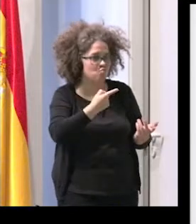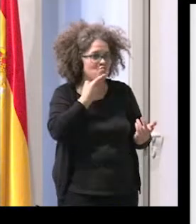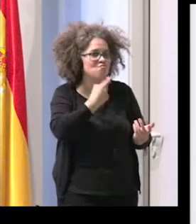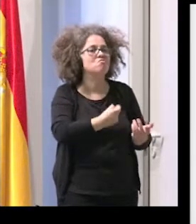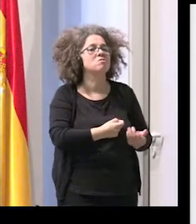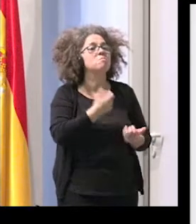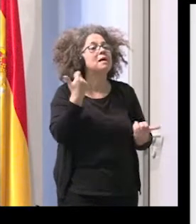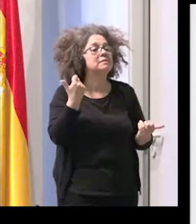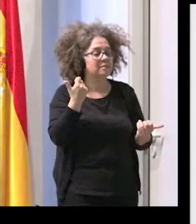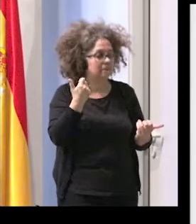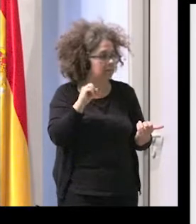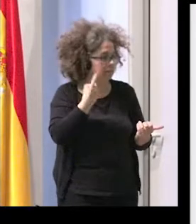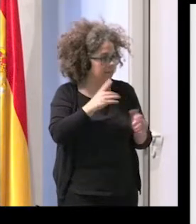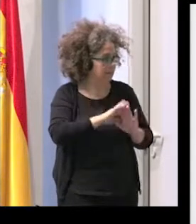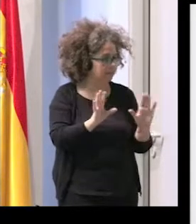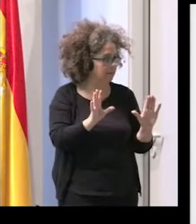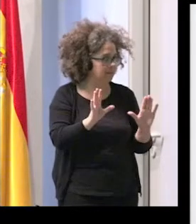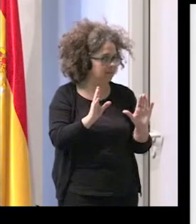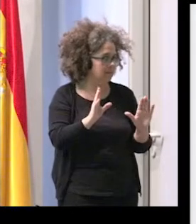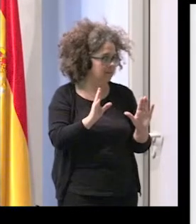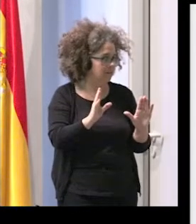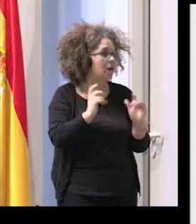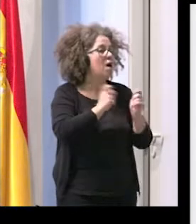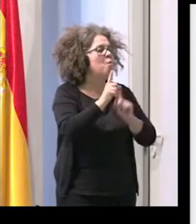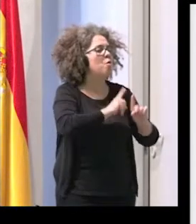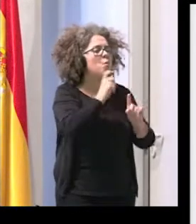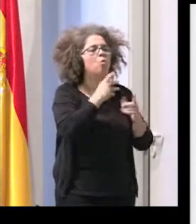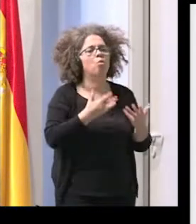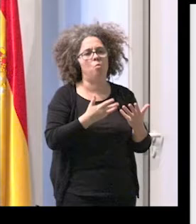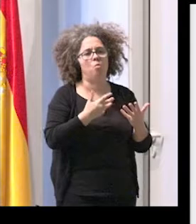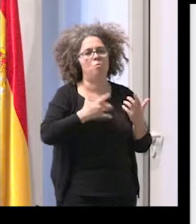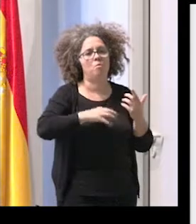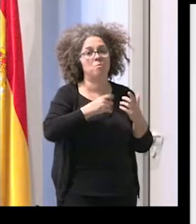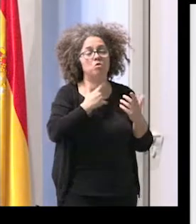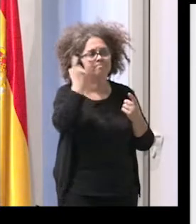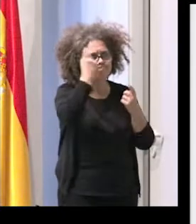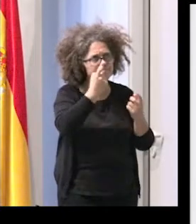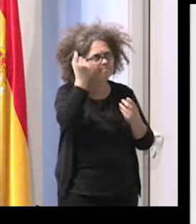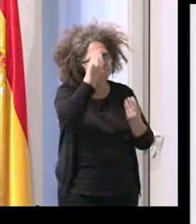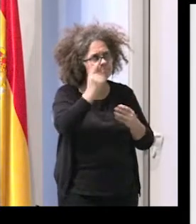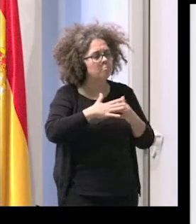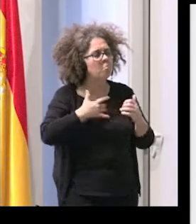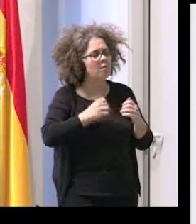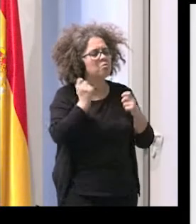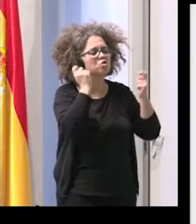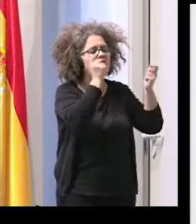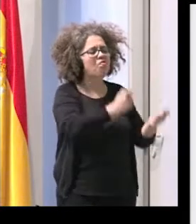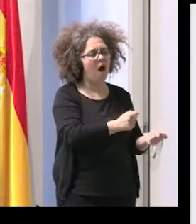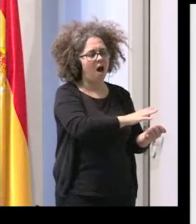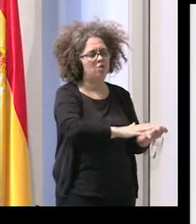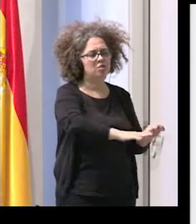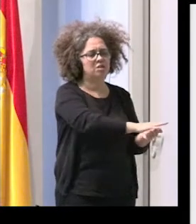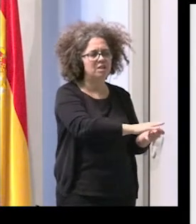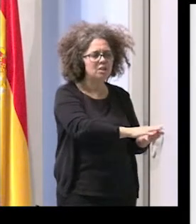this problem? One of the things that we think will help is if we can provide children with